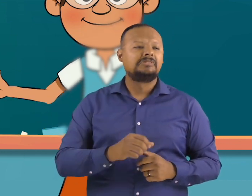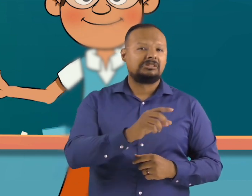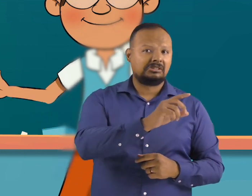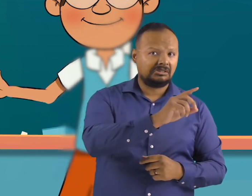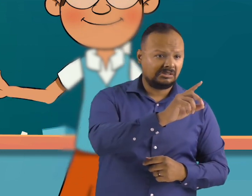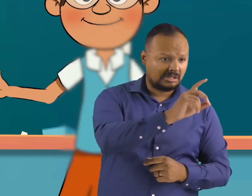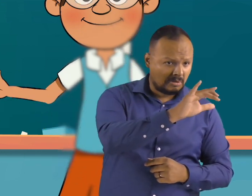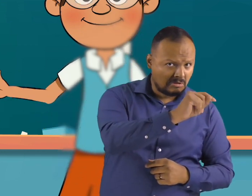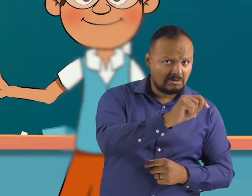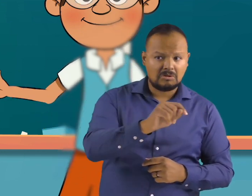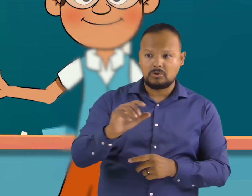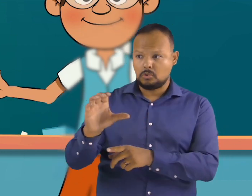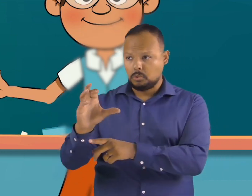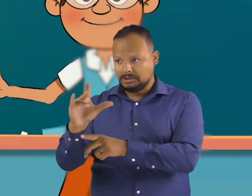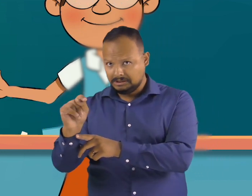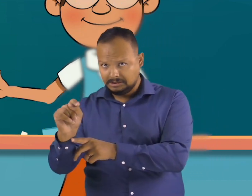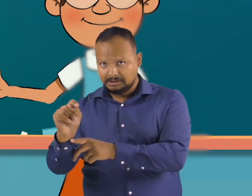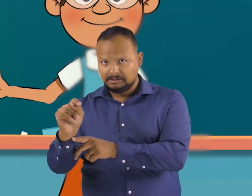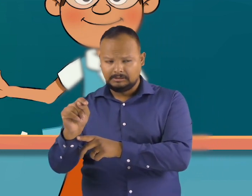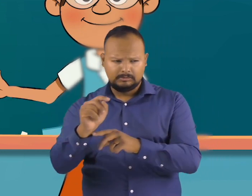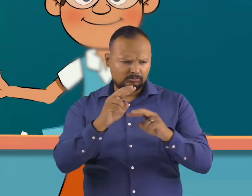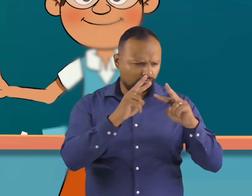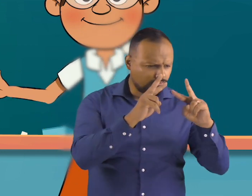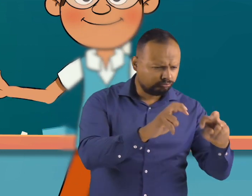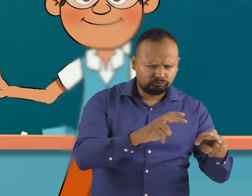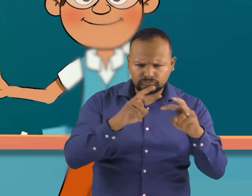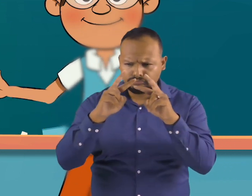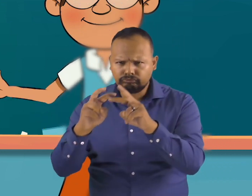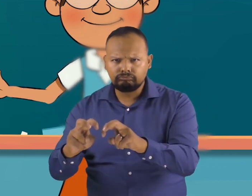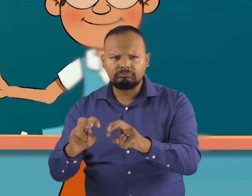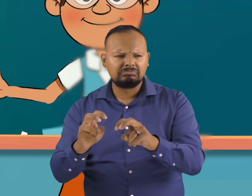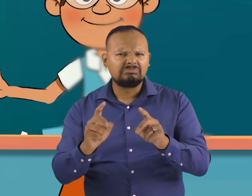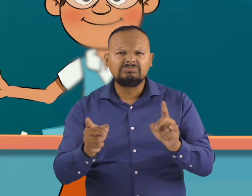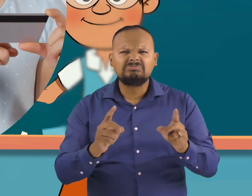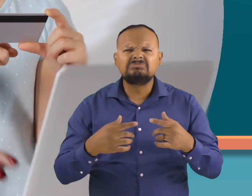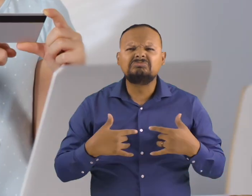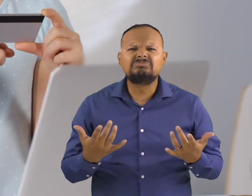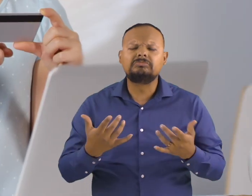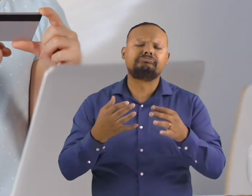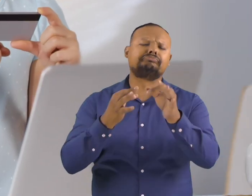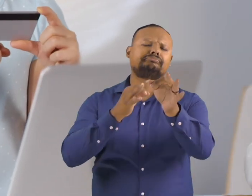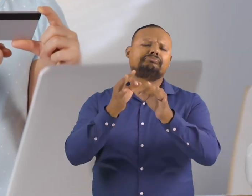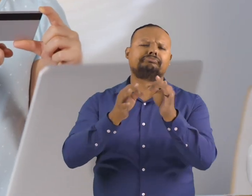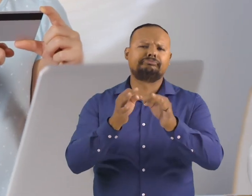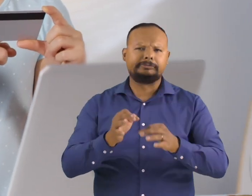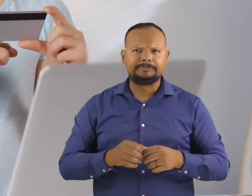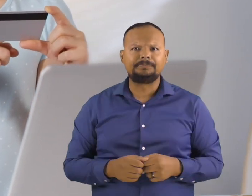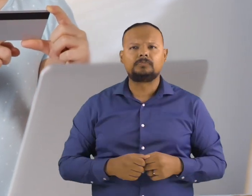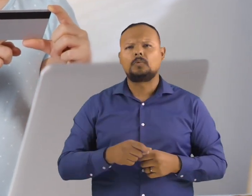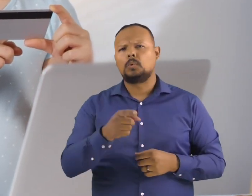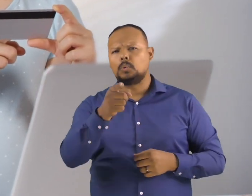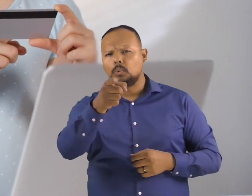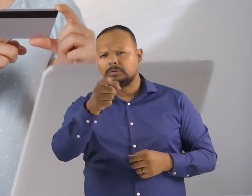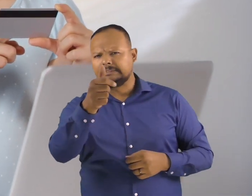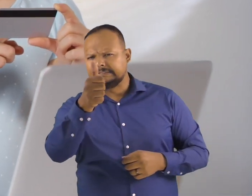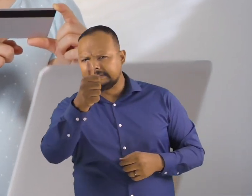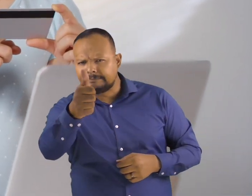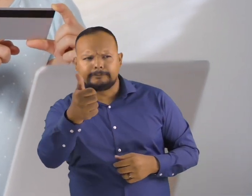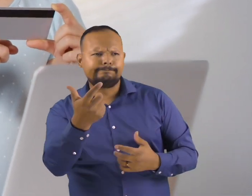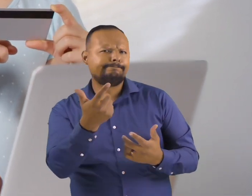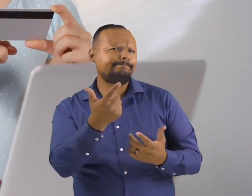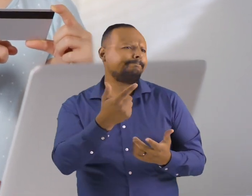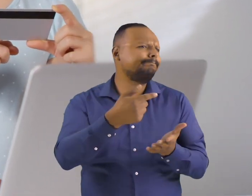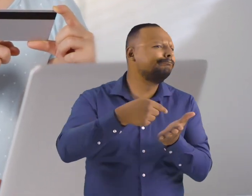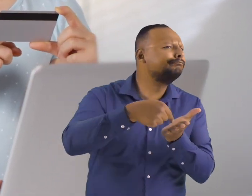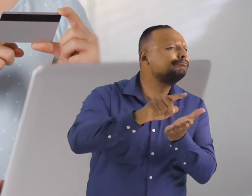debit and credit and the differences between the two that way when you pay for things yourself